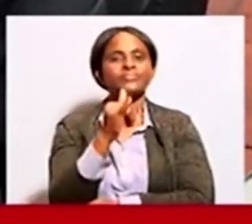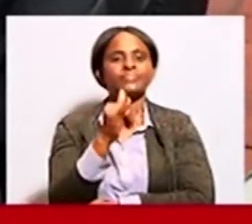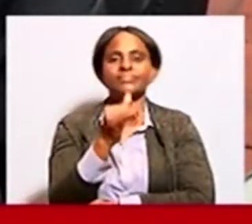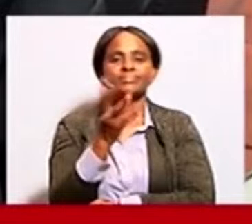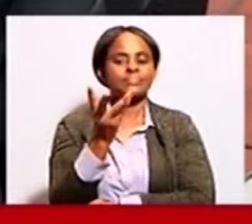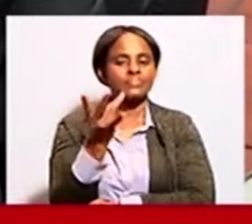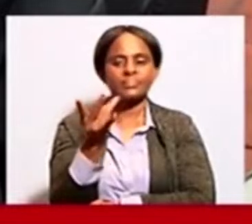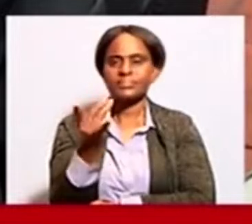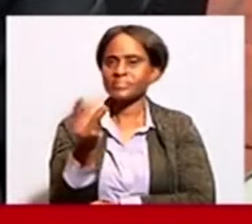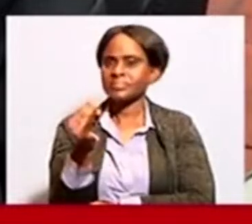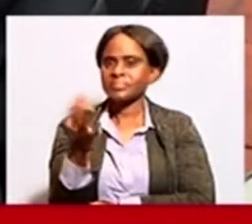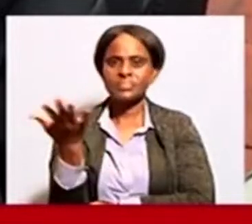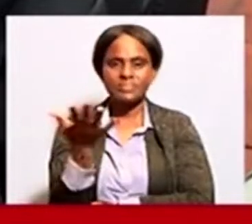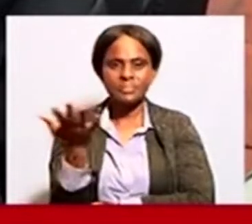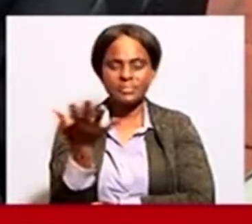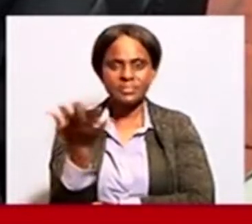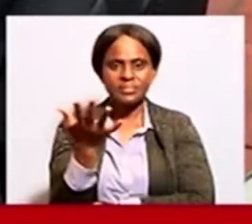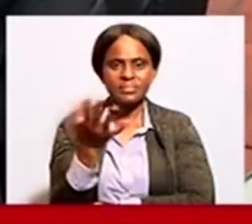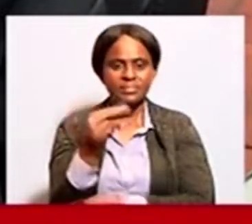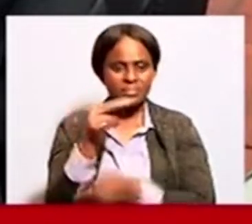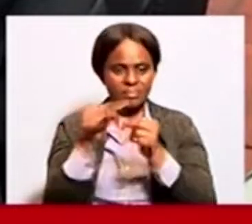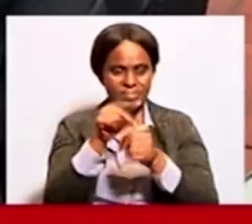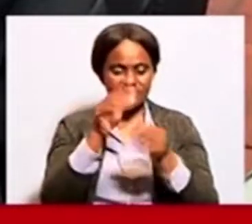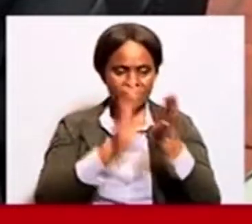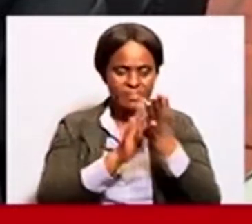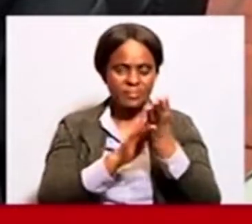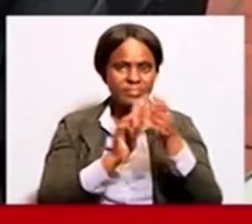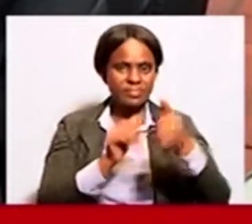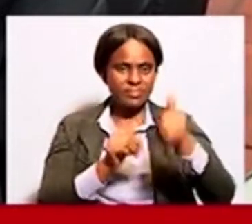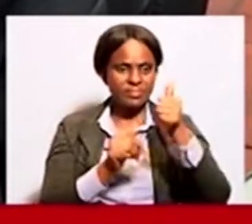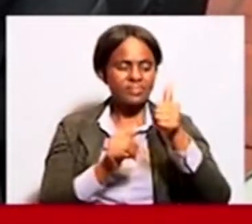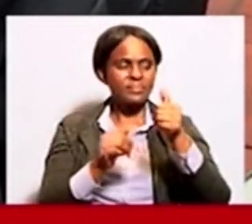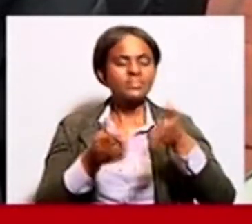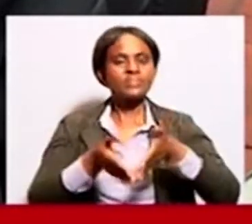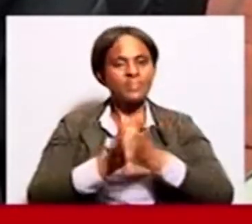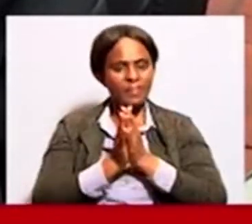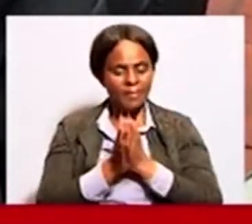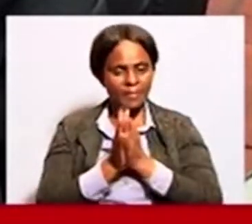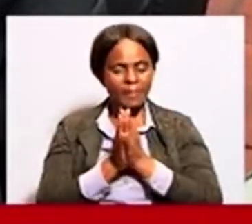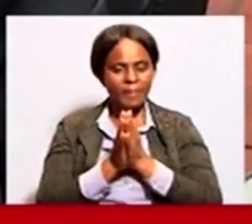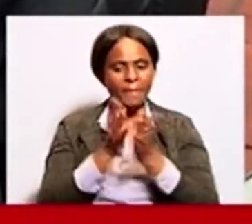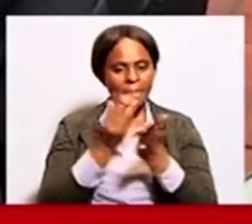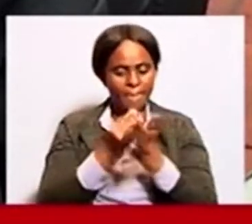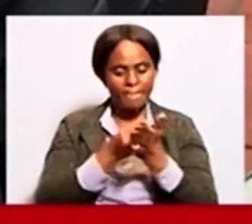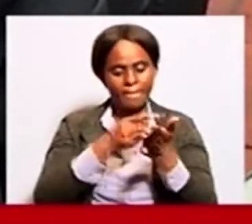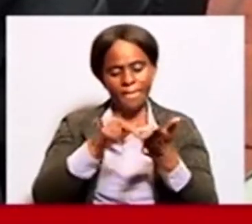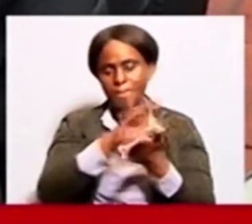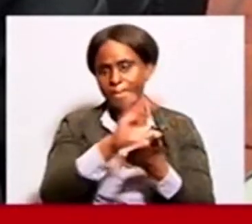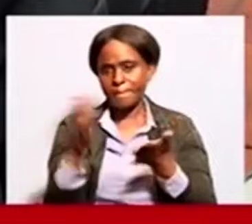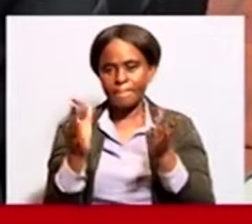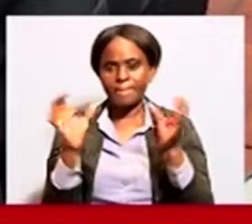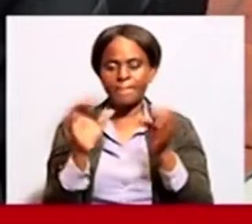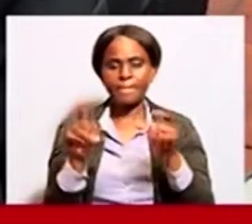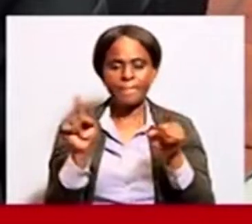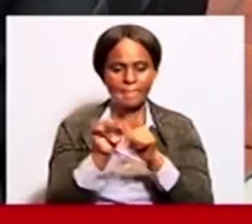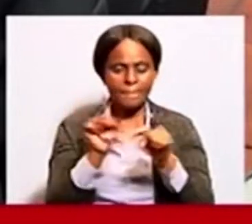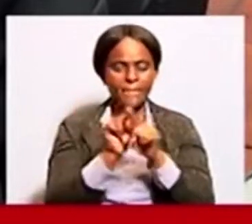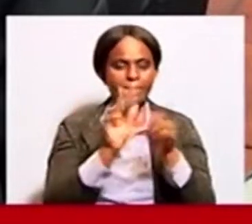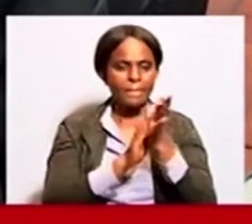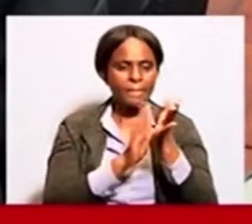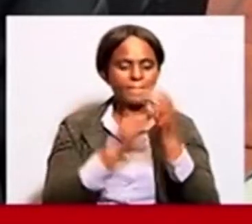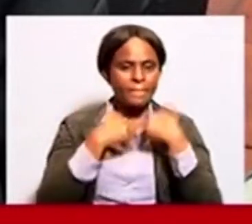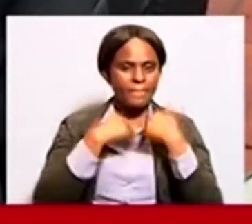for. Therefore, the school was requested to refund the council, and the school has